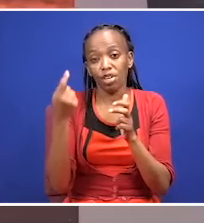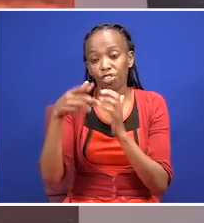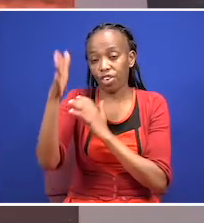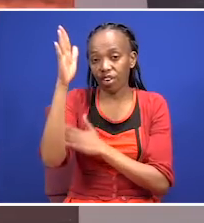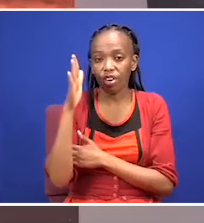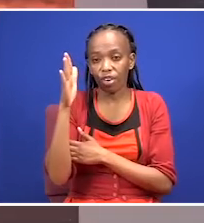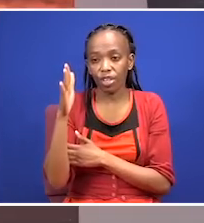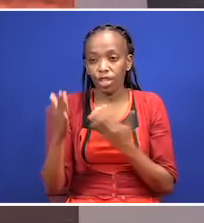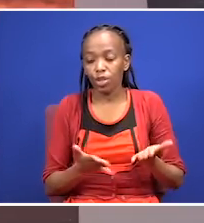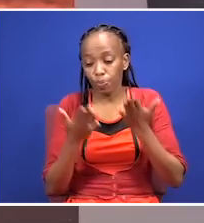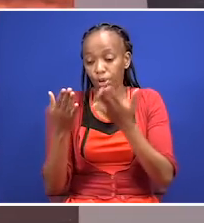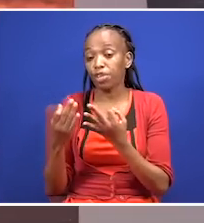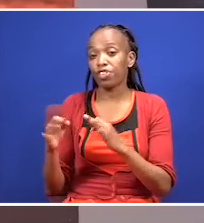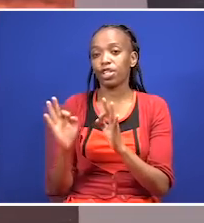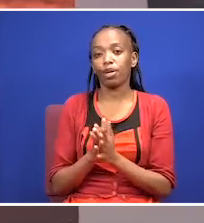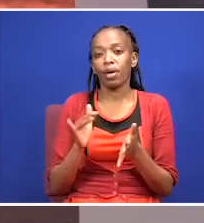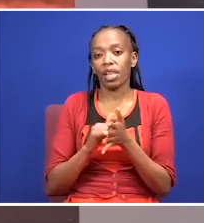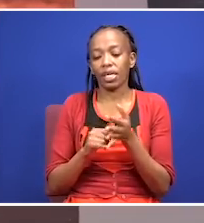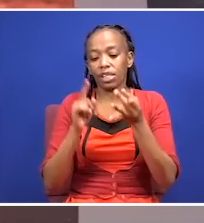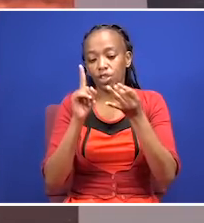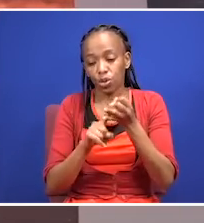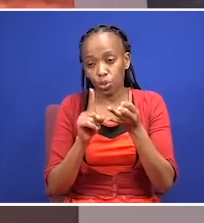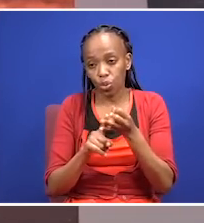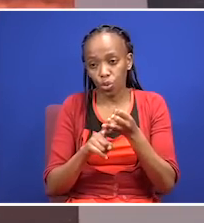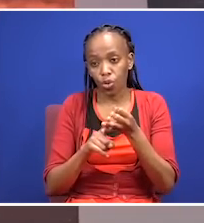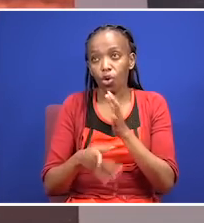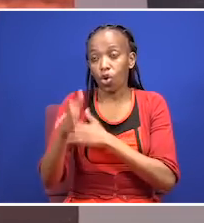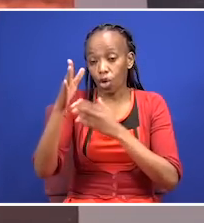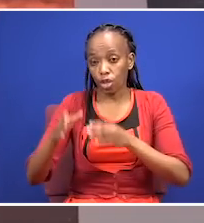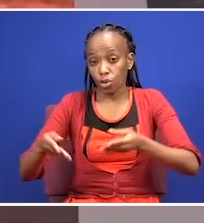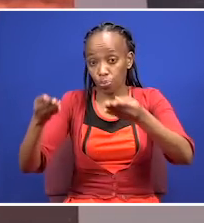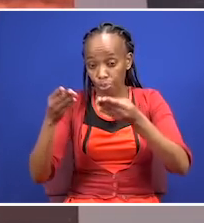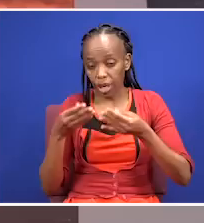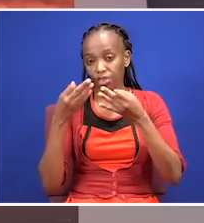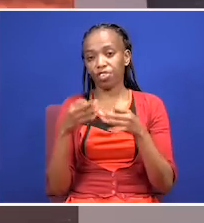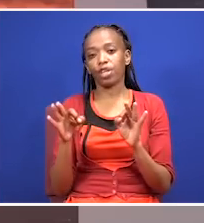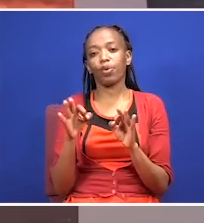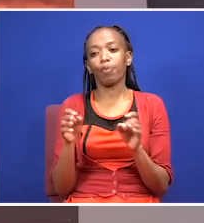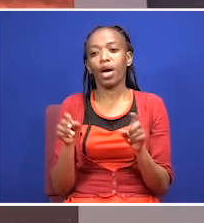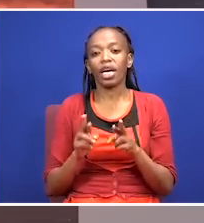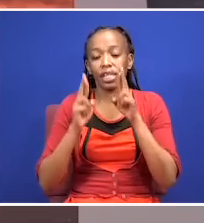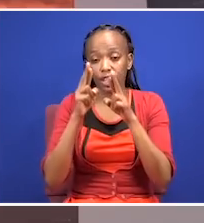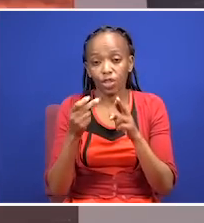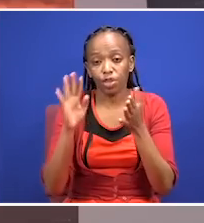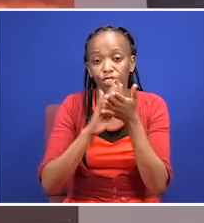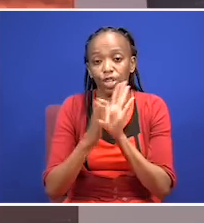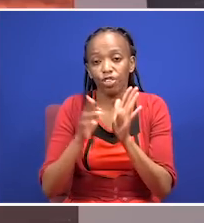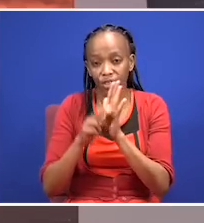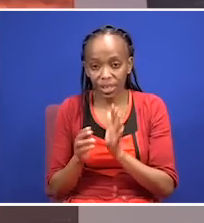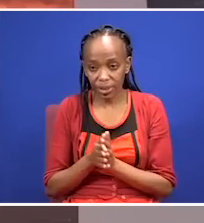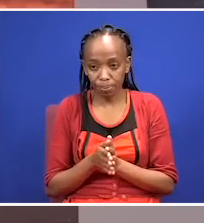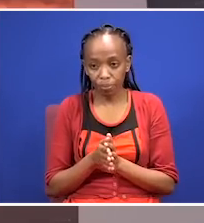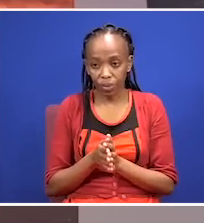god to bring in freedom that is number two to bring in freedom as a result of forgiveness